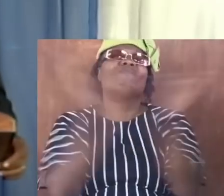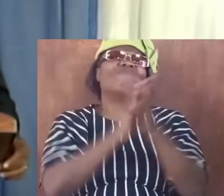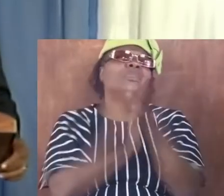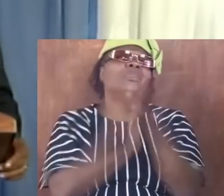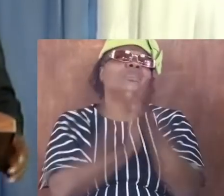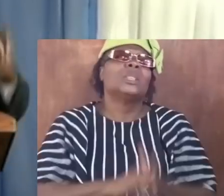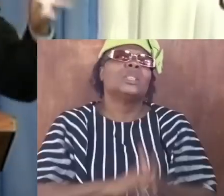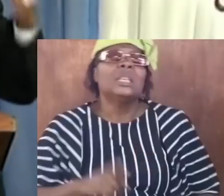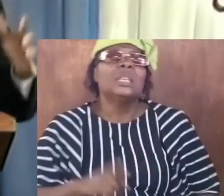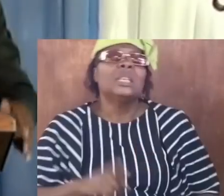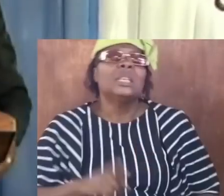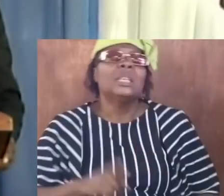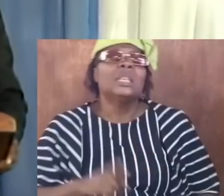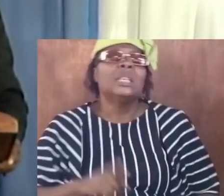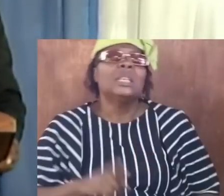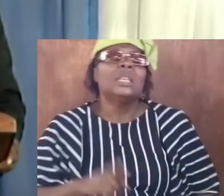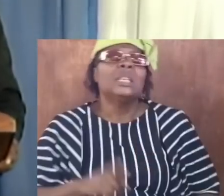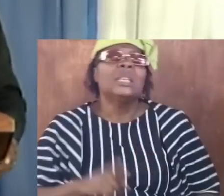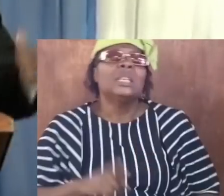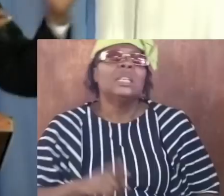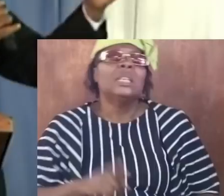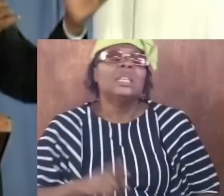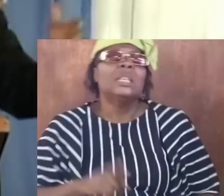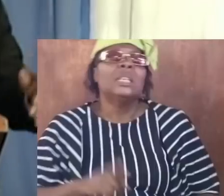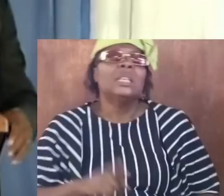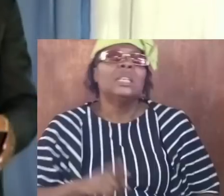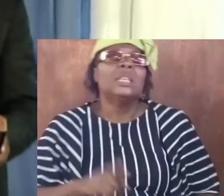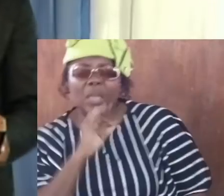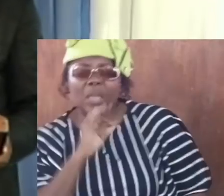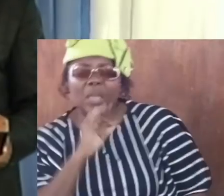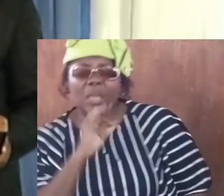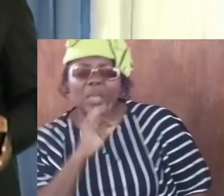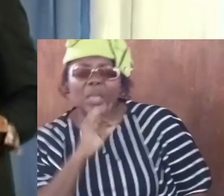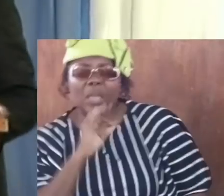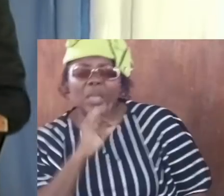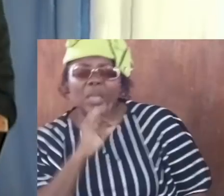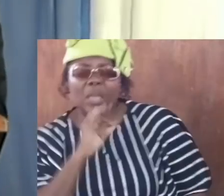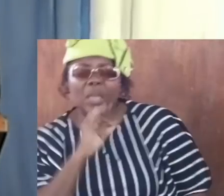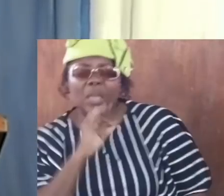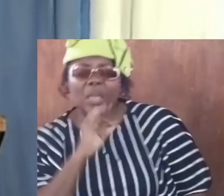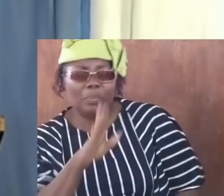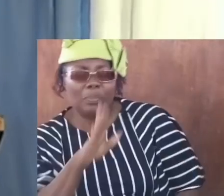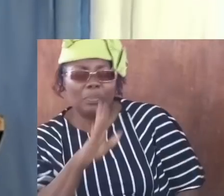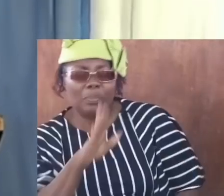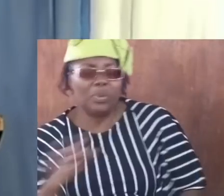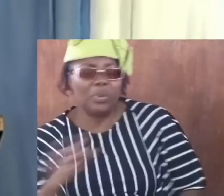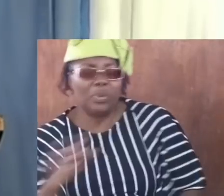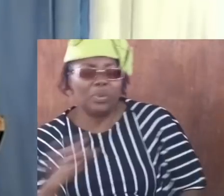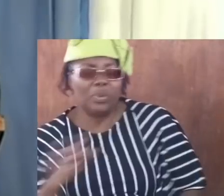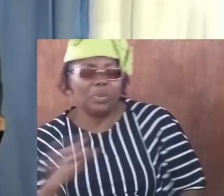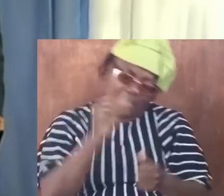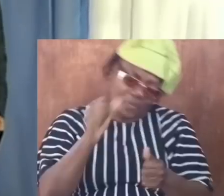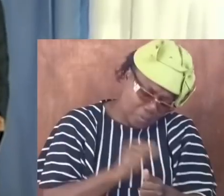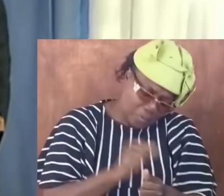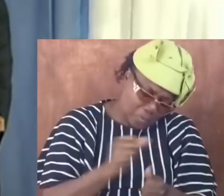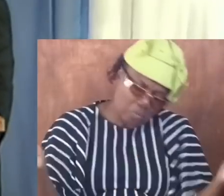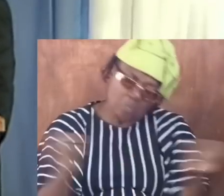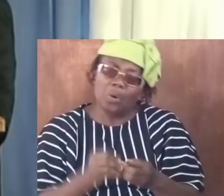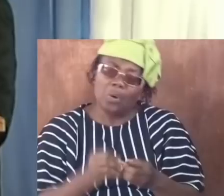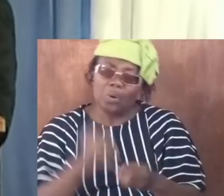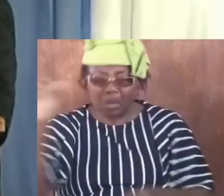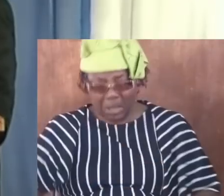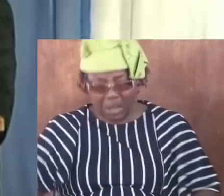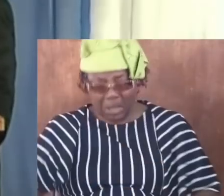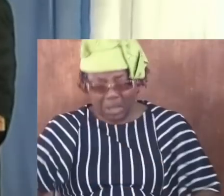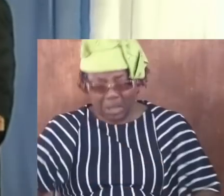the people of God, love your King. Love the Lord with all of your heart. Give Him everything that you have